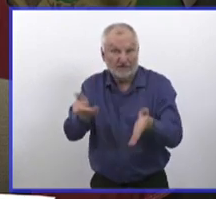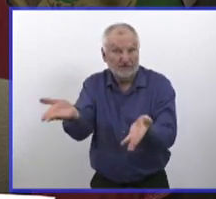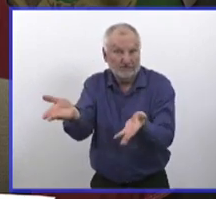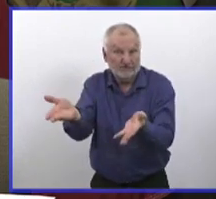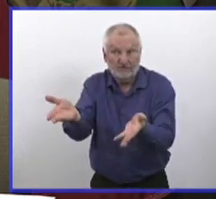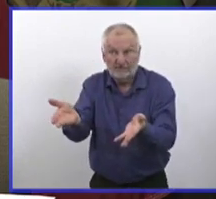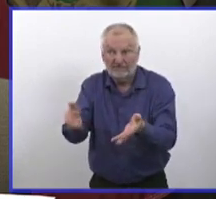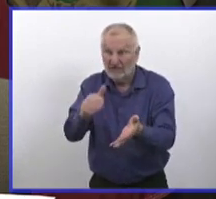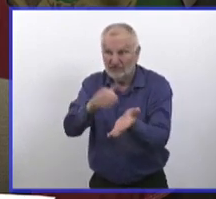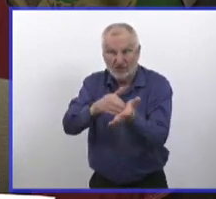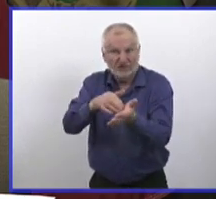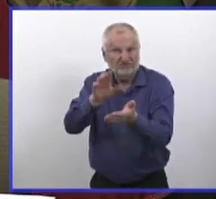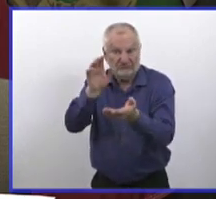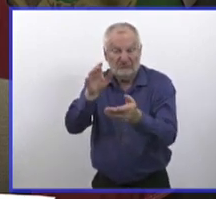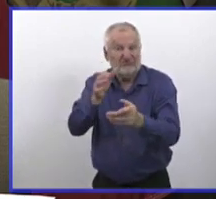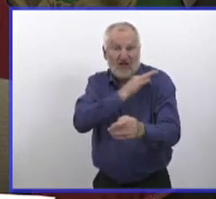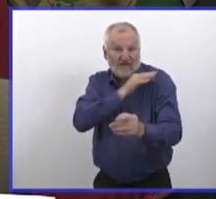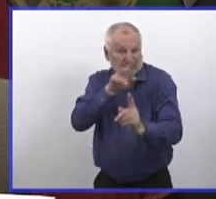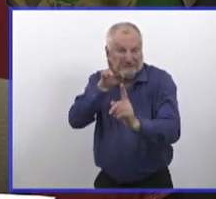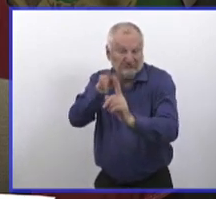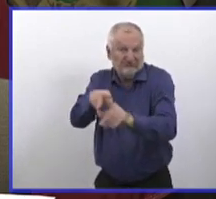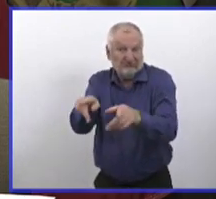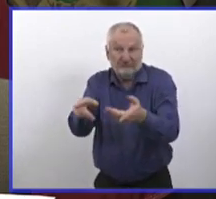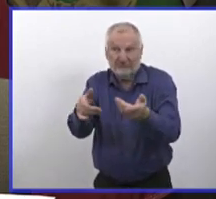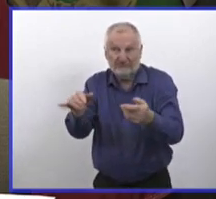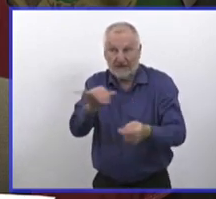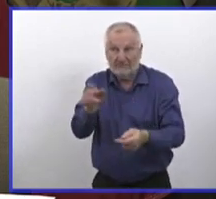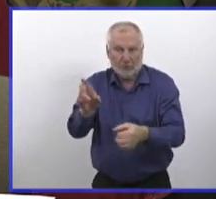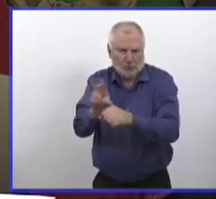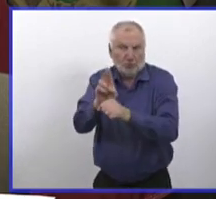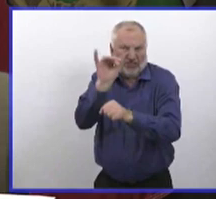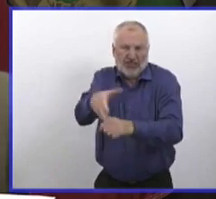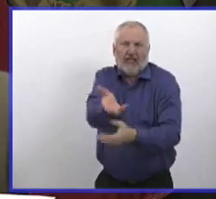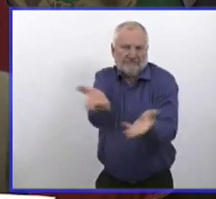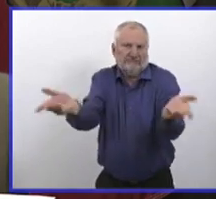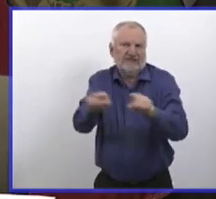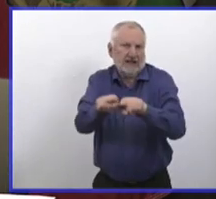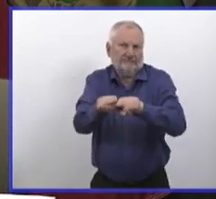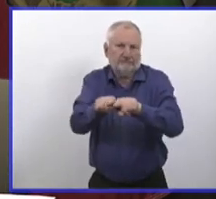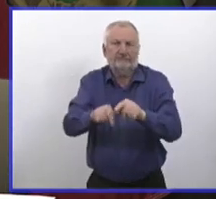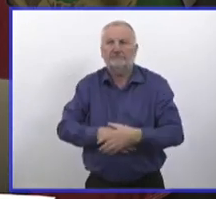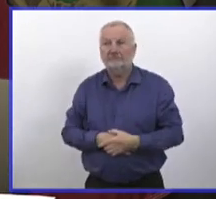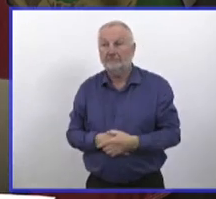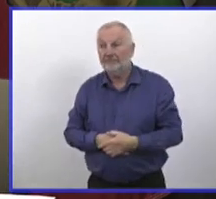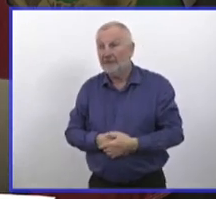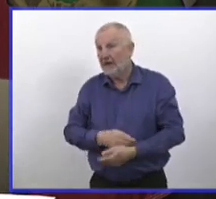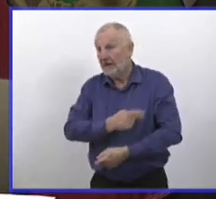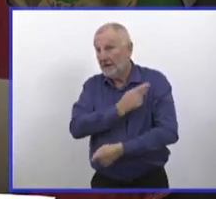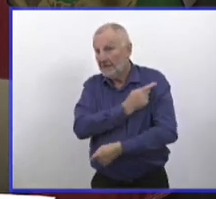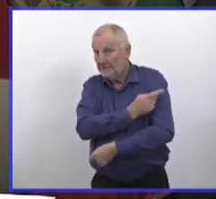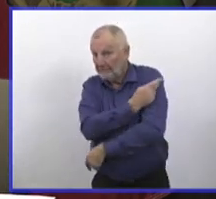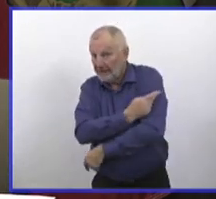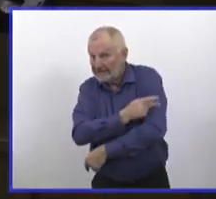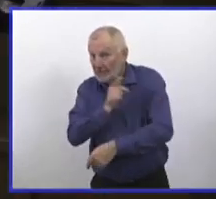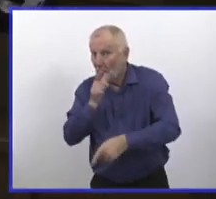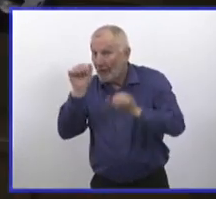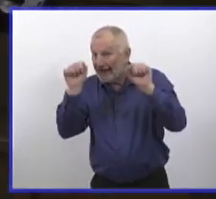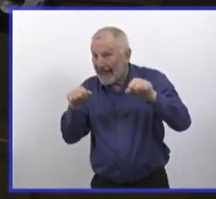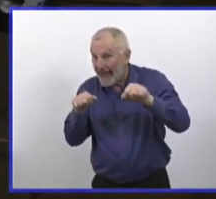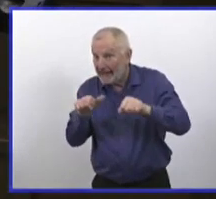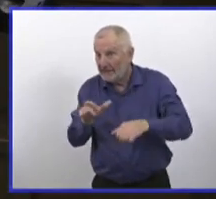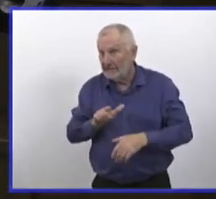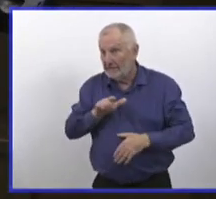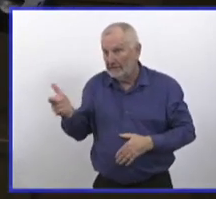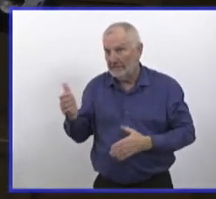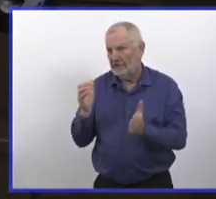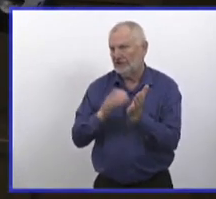that kind of flexibility. In terms of patient rosters, I think I'll pivot to you, Dr. Reimer. Sure. So,